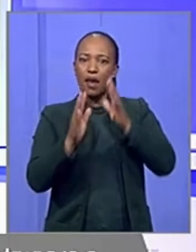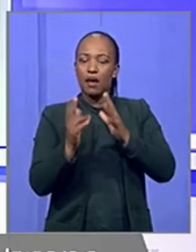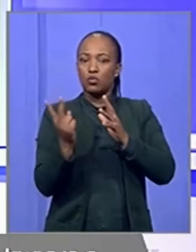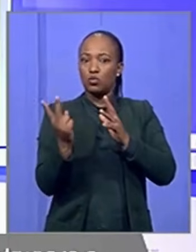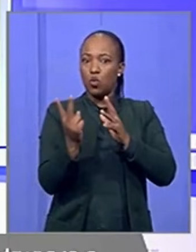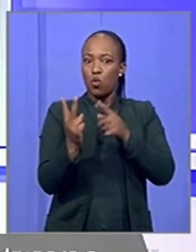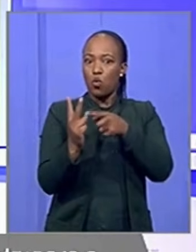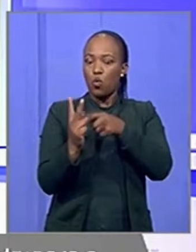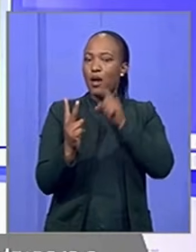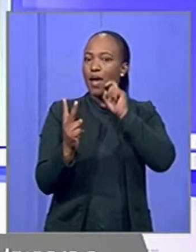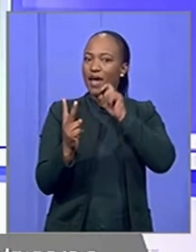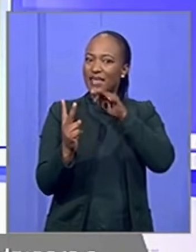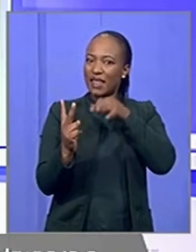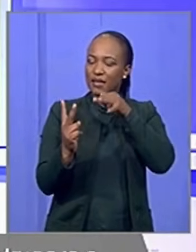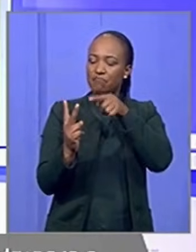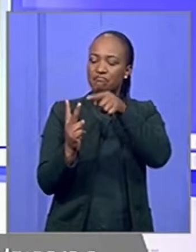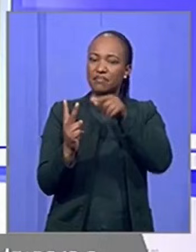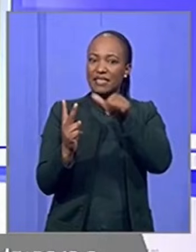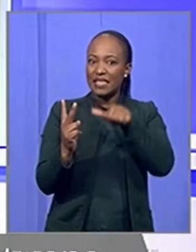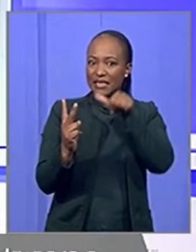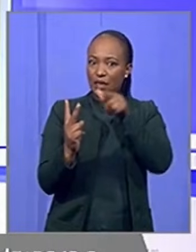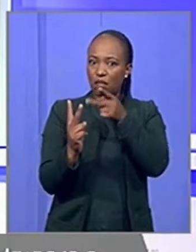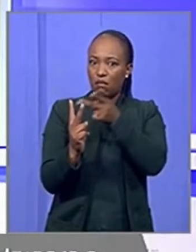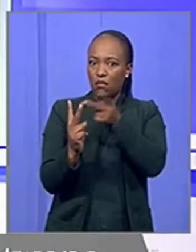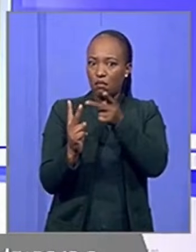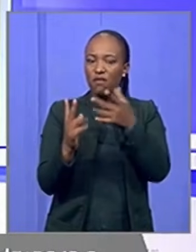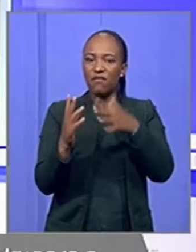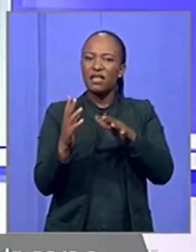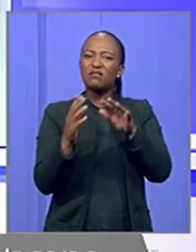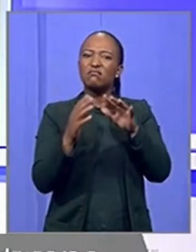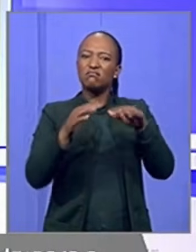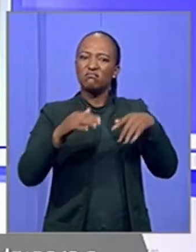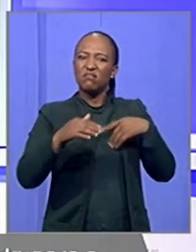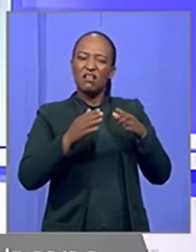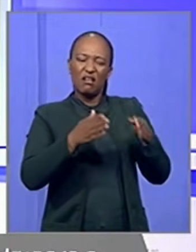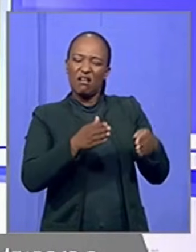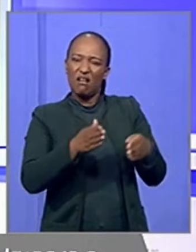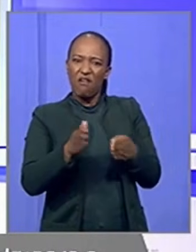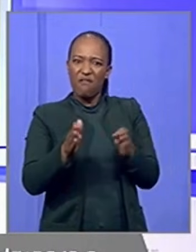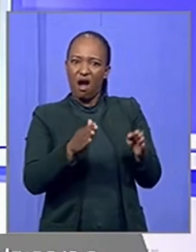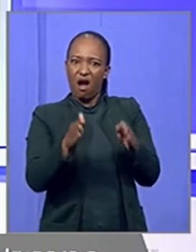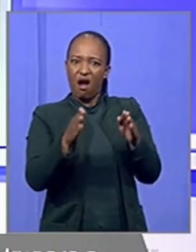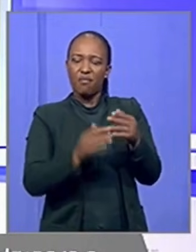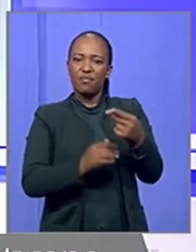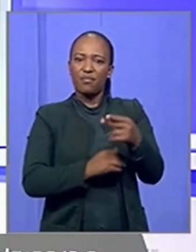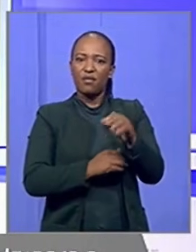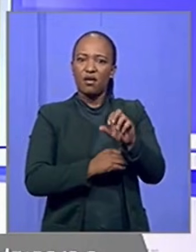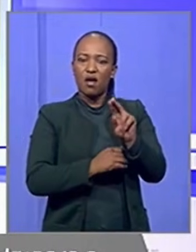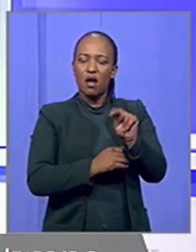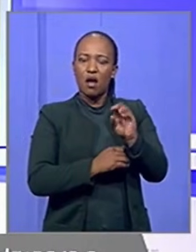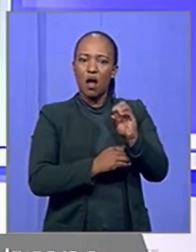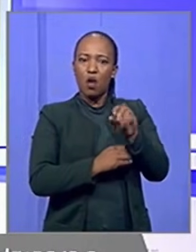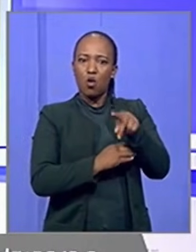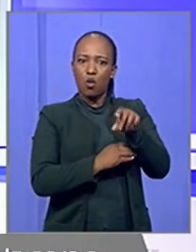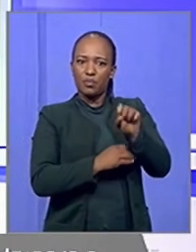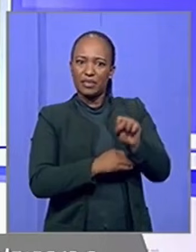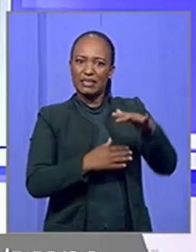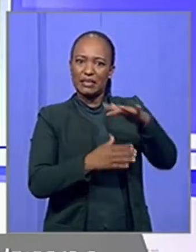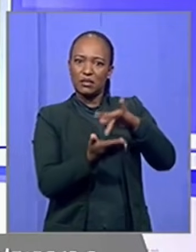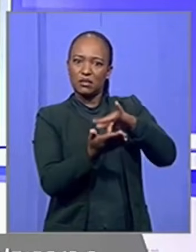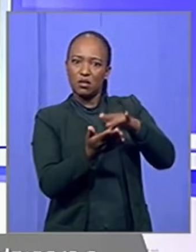tse 13 le tse 16 ba gangwe ke metsi nokeng ya Henops haufinyana le Centurion ka leboya ho